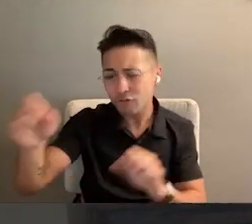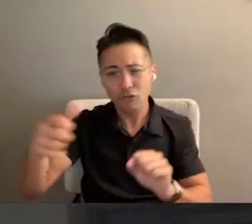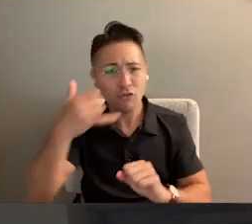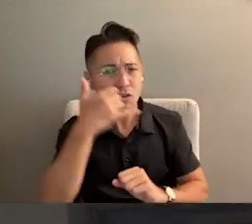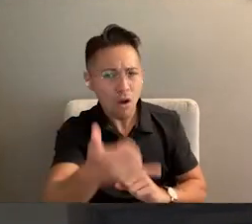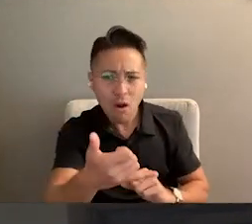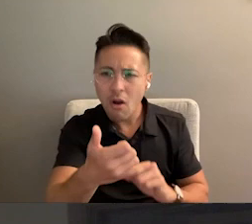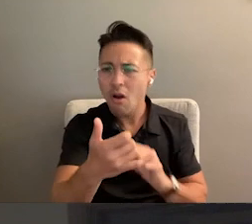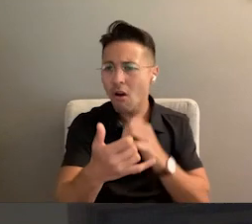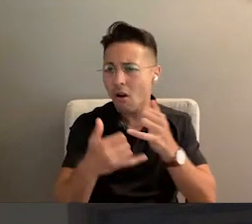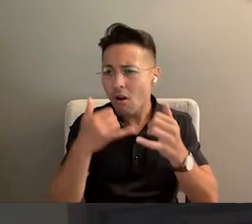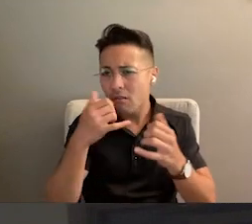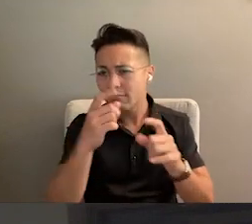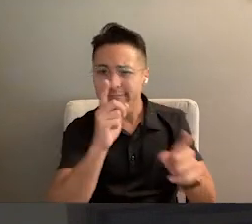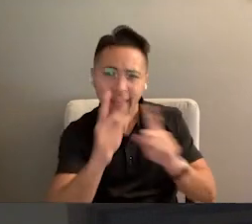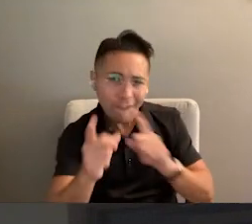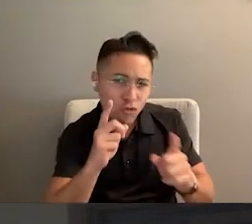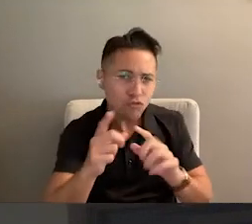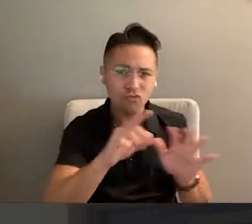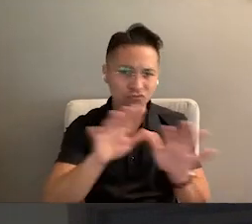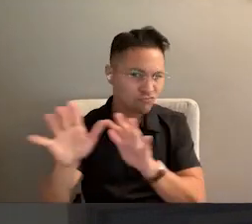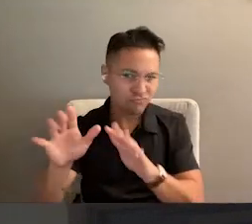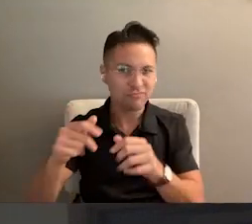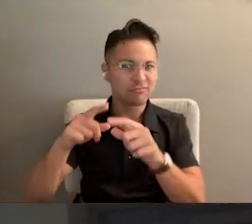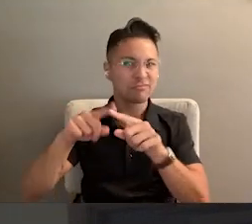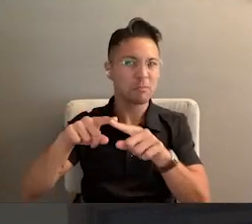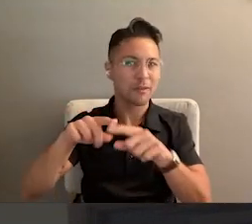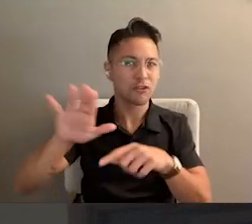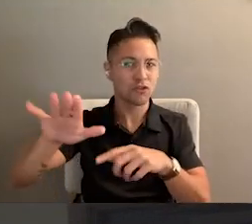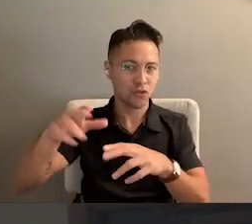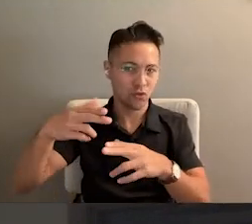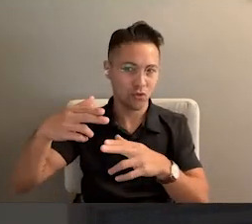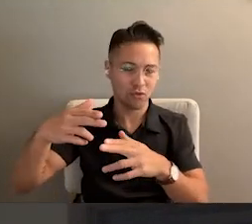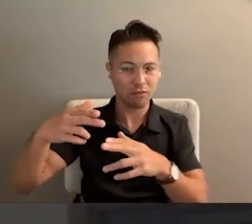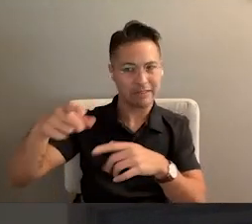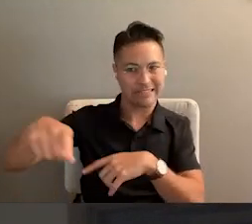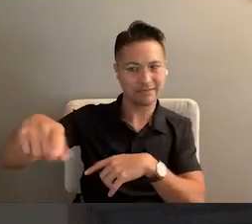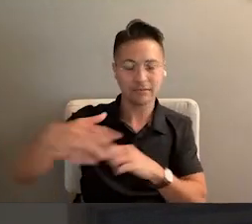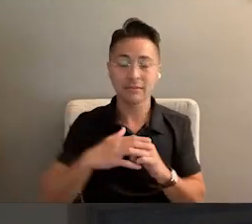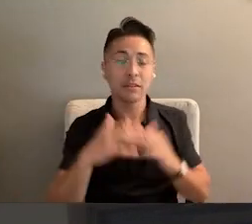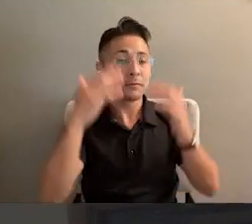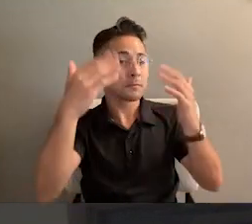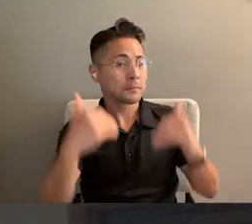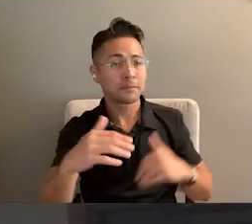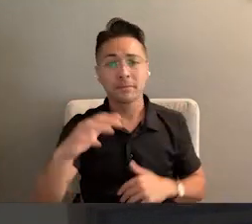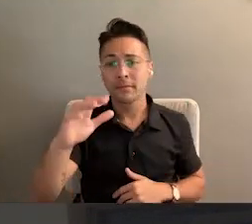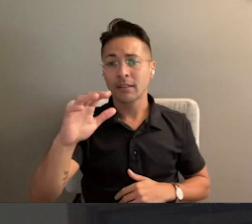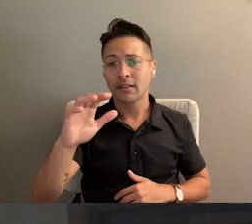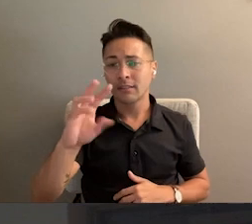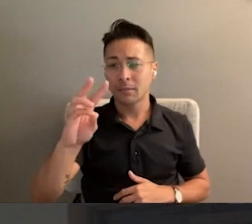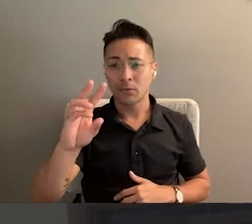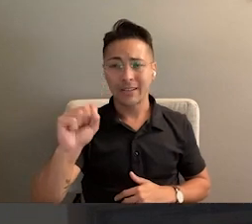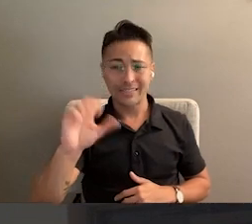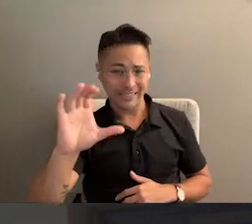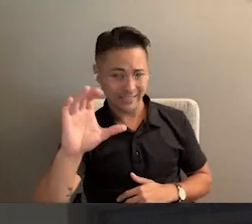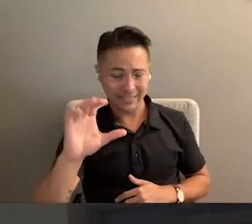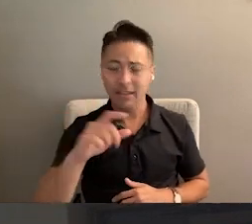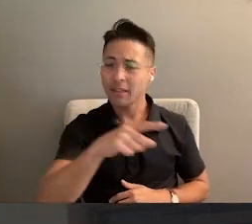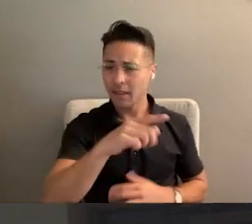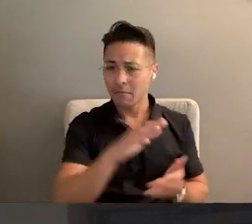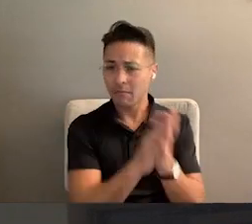call, to go see, or to call and interview and come to your house, depending on what your need is. In CDC